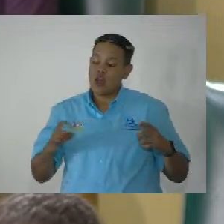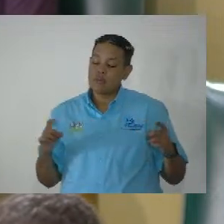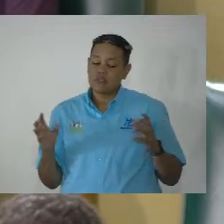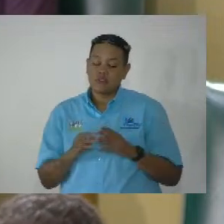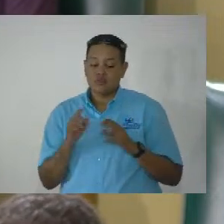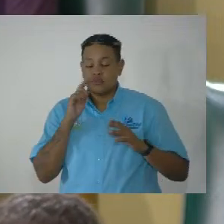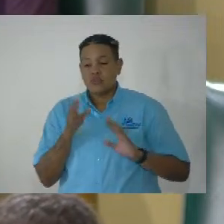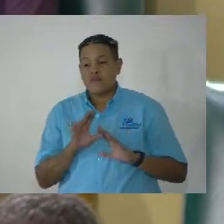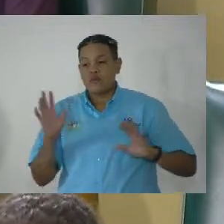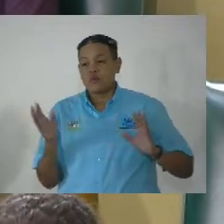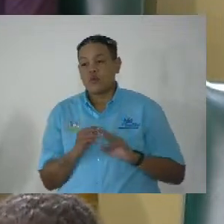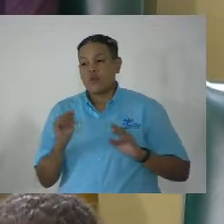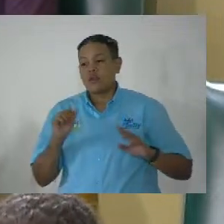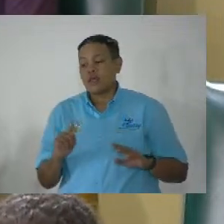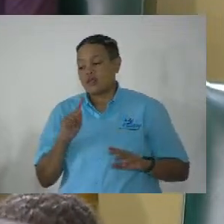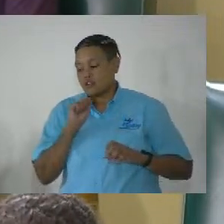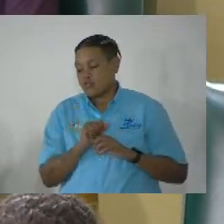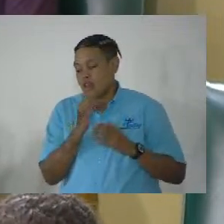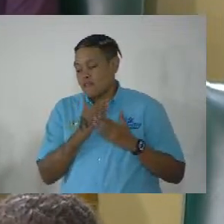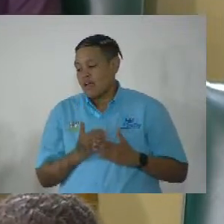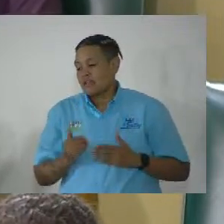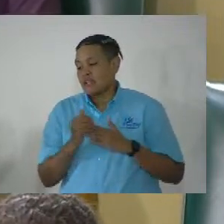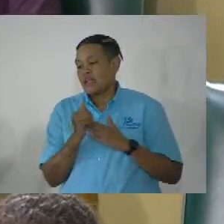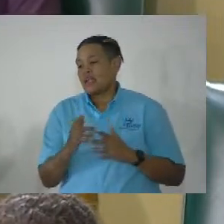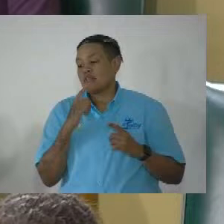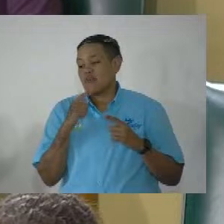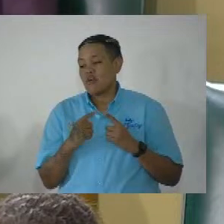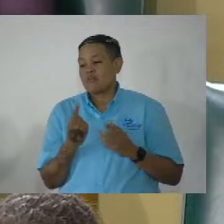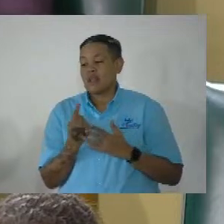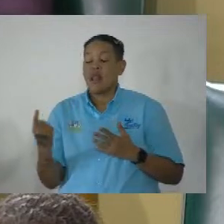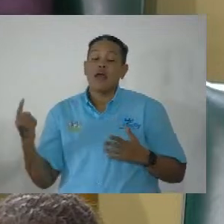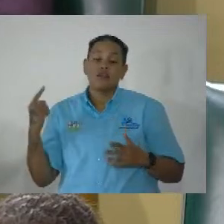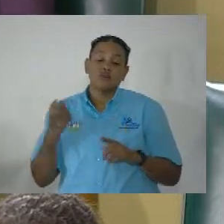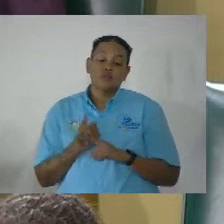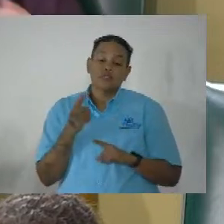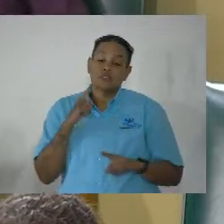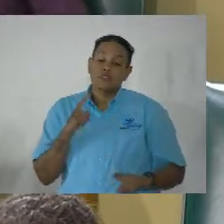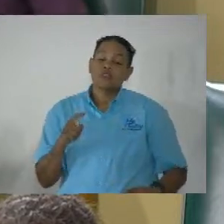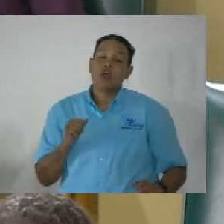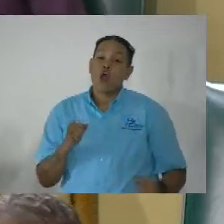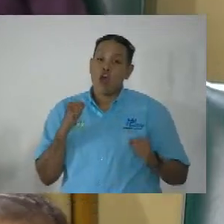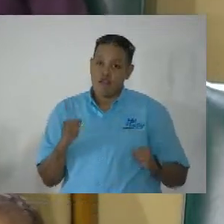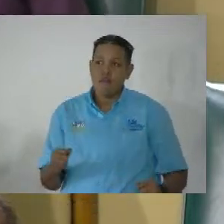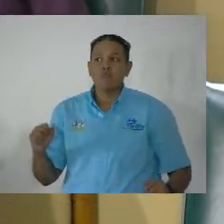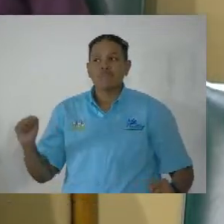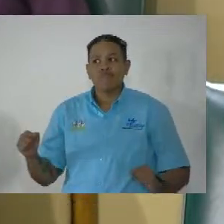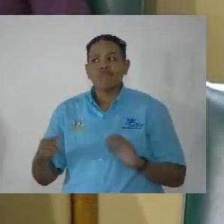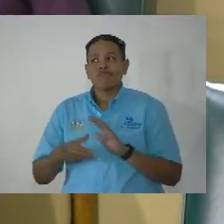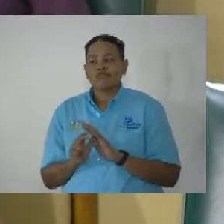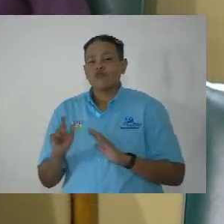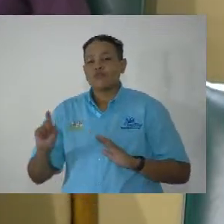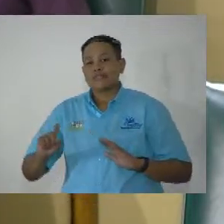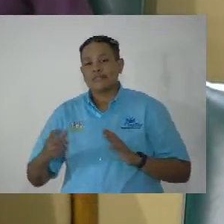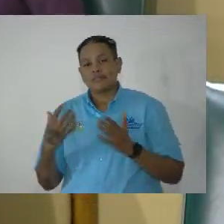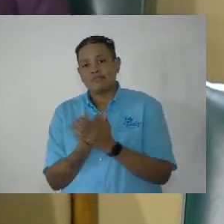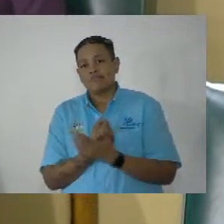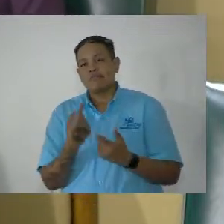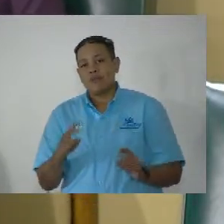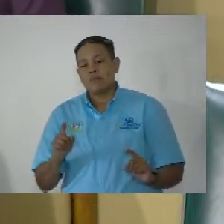that. In fact, the leader of the opposition last week confirmed that this was